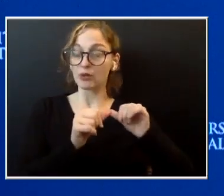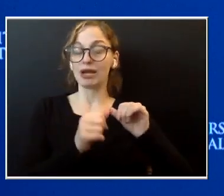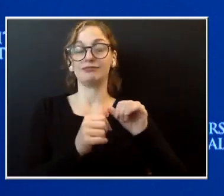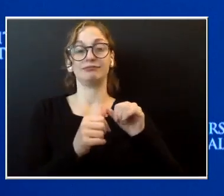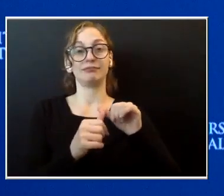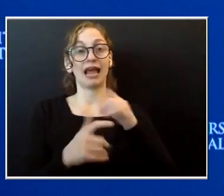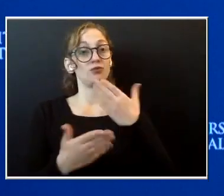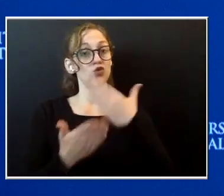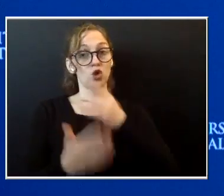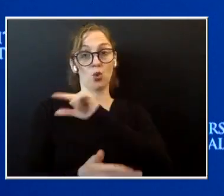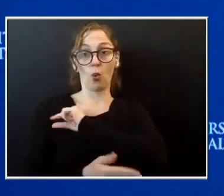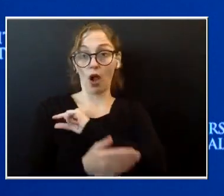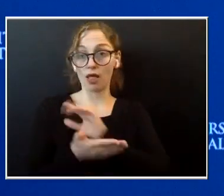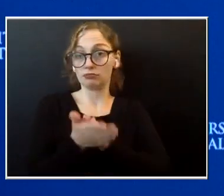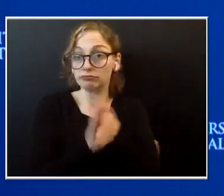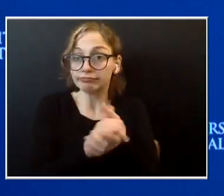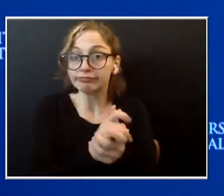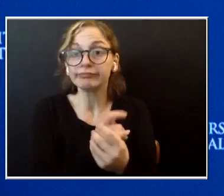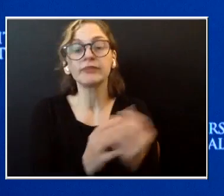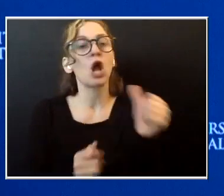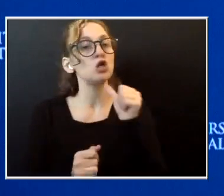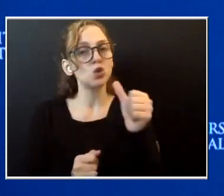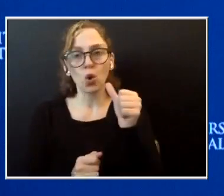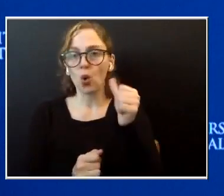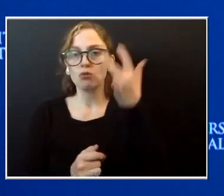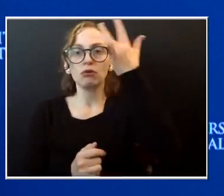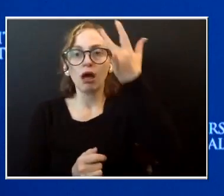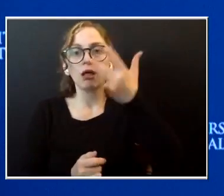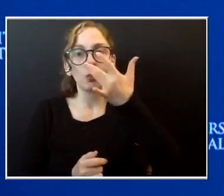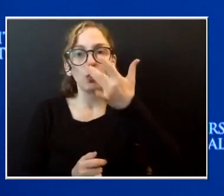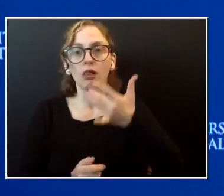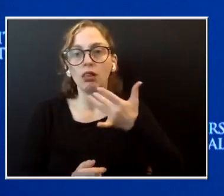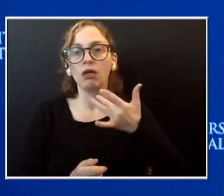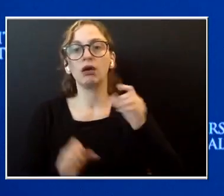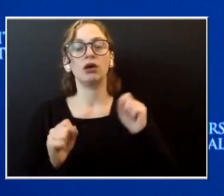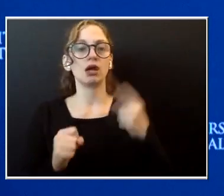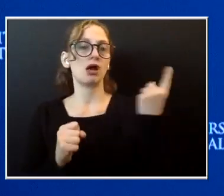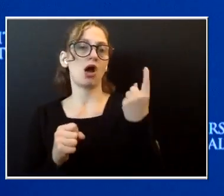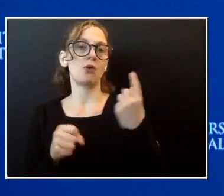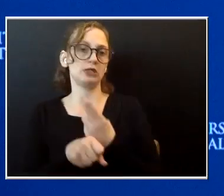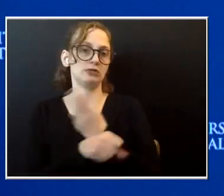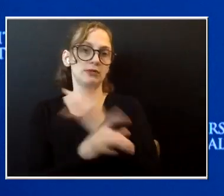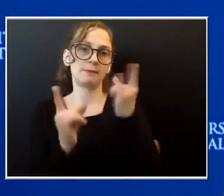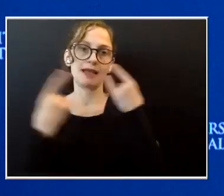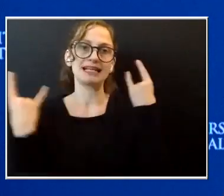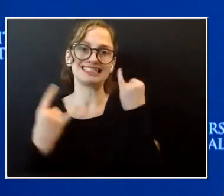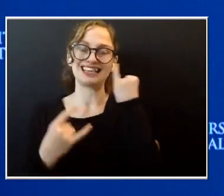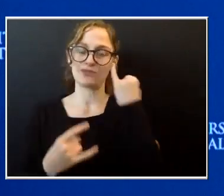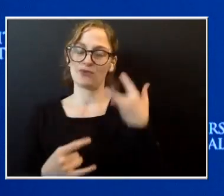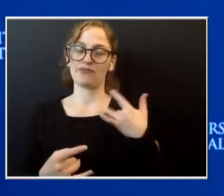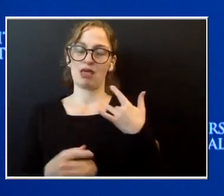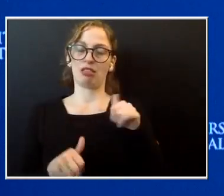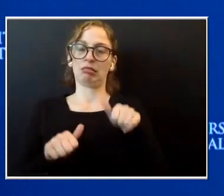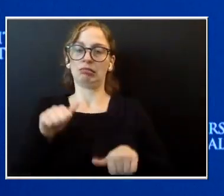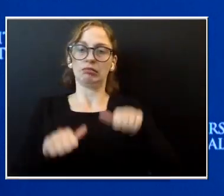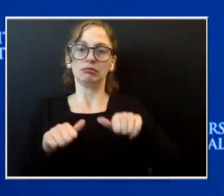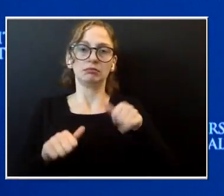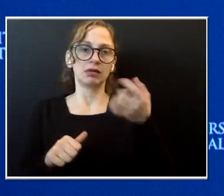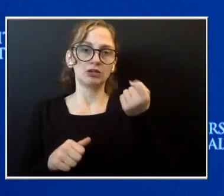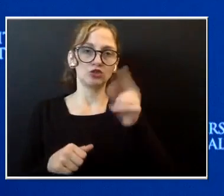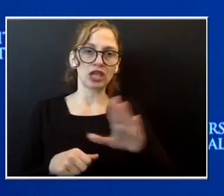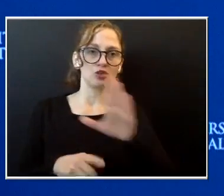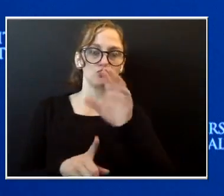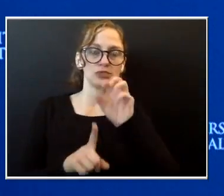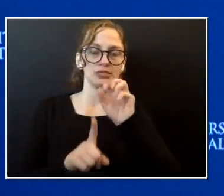eyes, your nose, your mouth. You can always wear a mask if you feel uncomfortable. Understand what situations you're in, and those things will help reduce